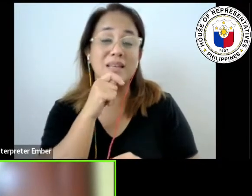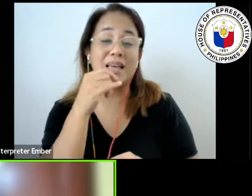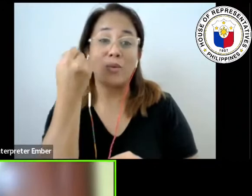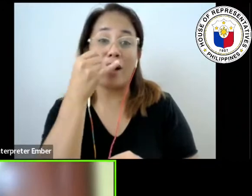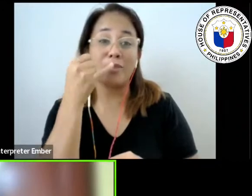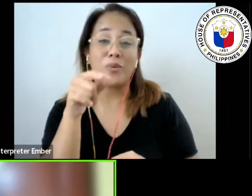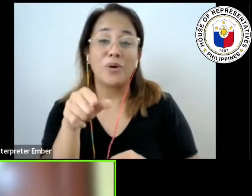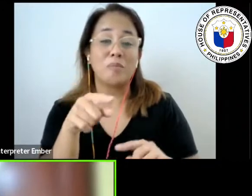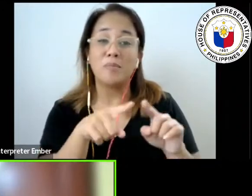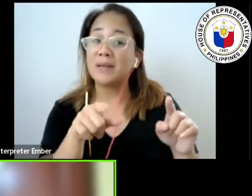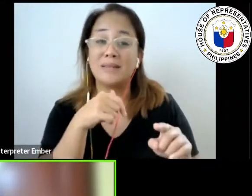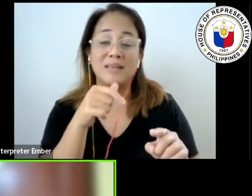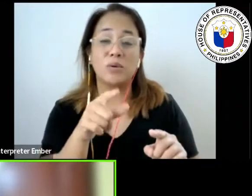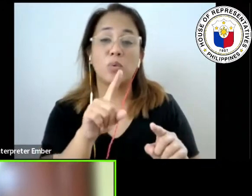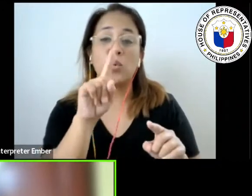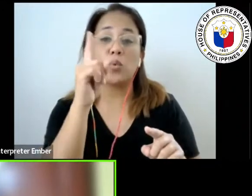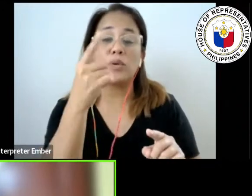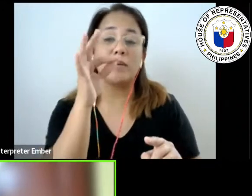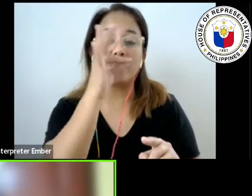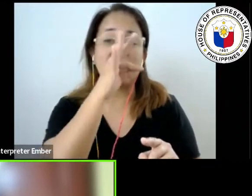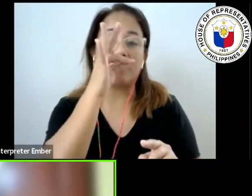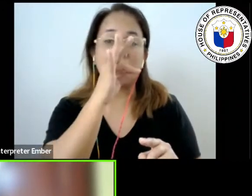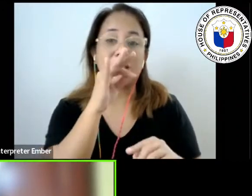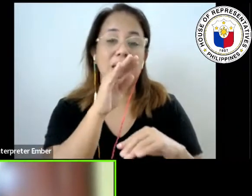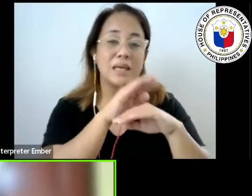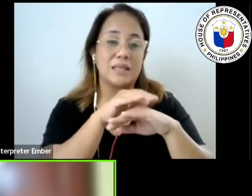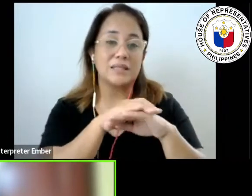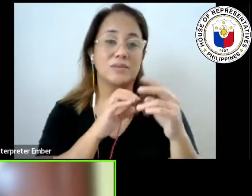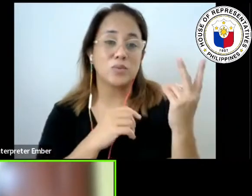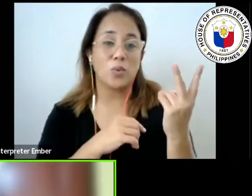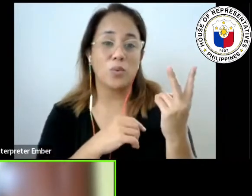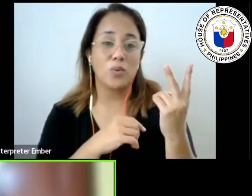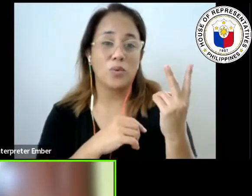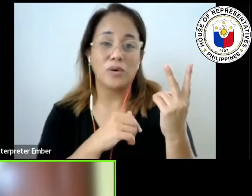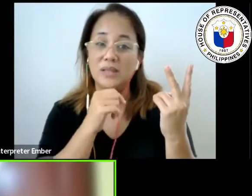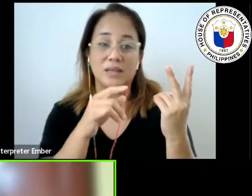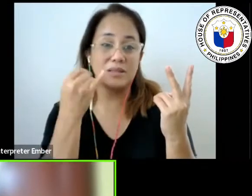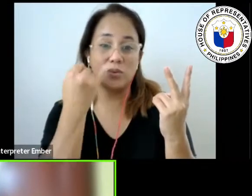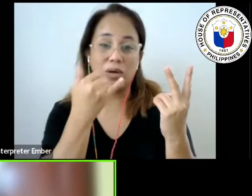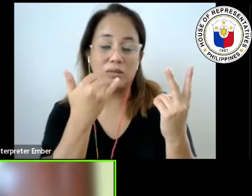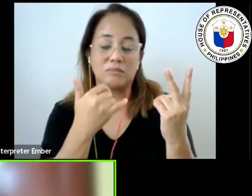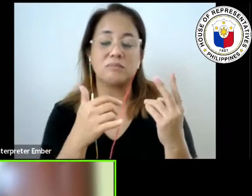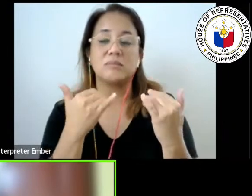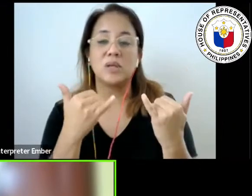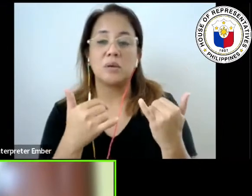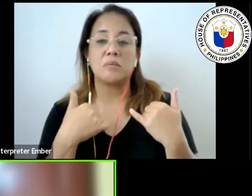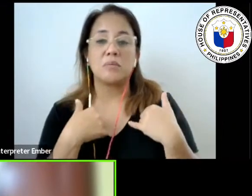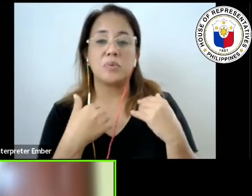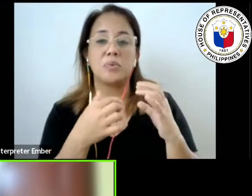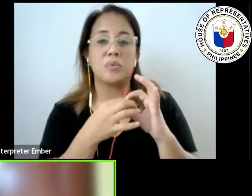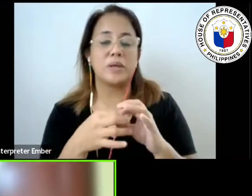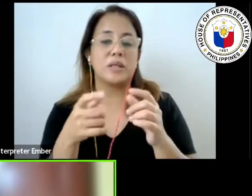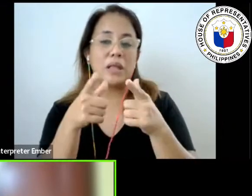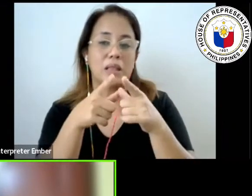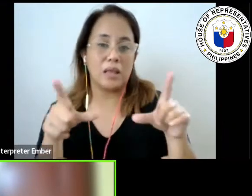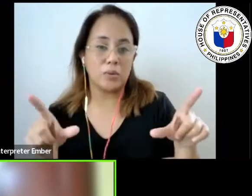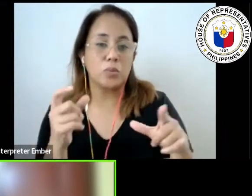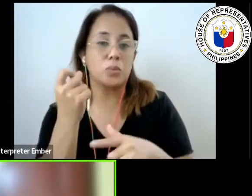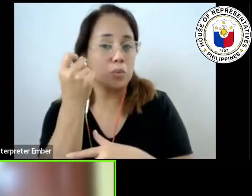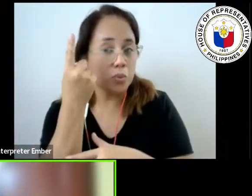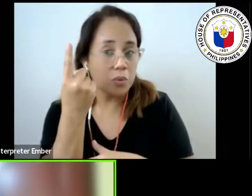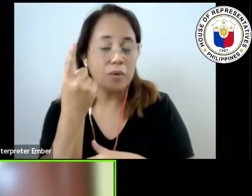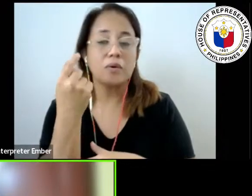mother tongue. They speak Filipino and English. And Mr. Chair, in terms of the language